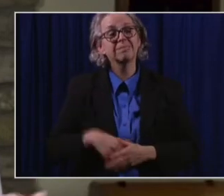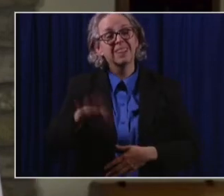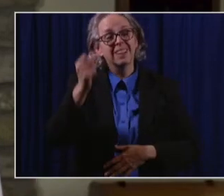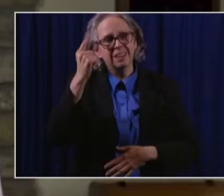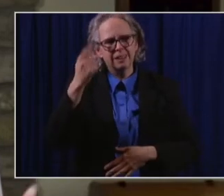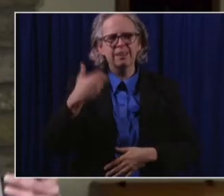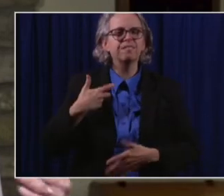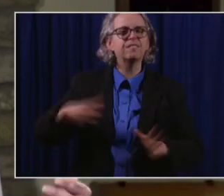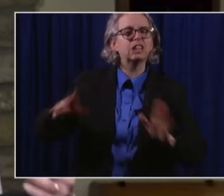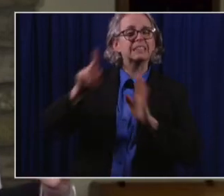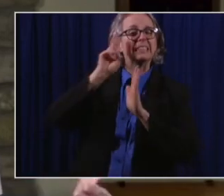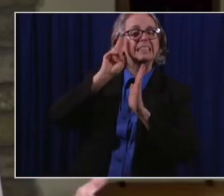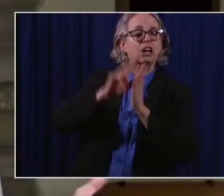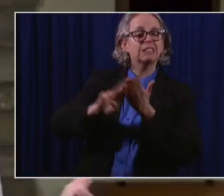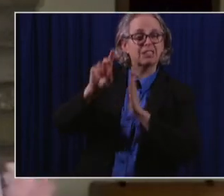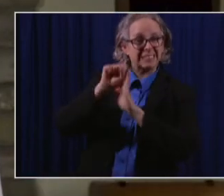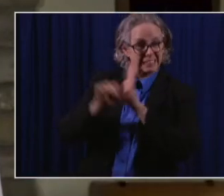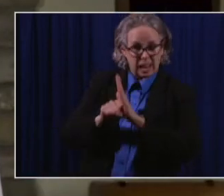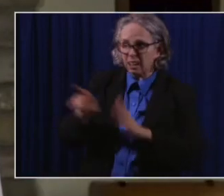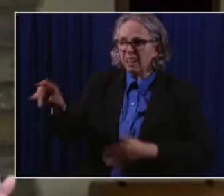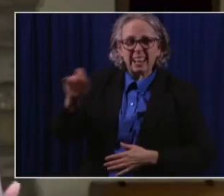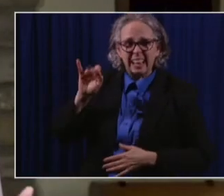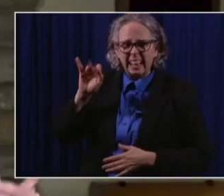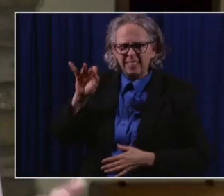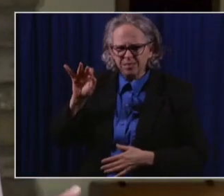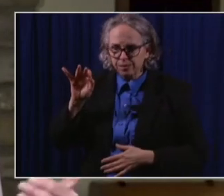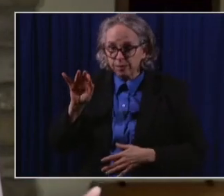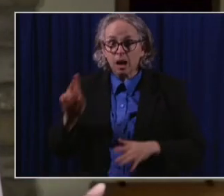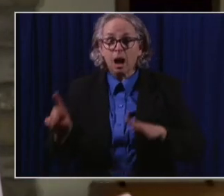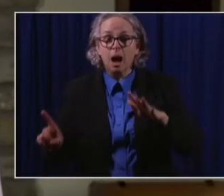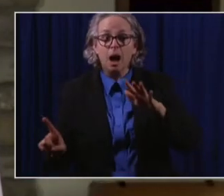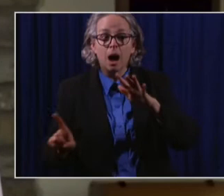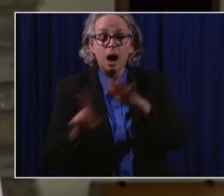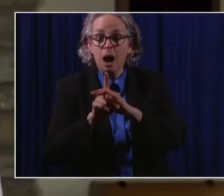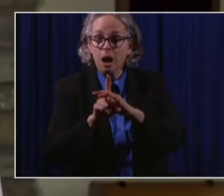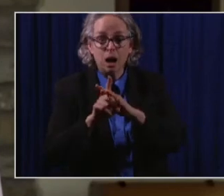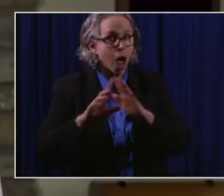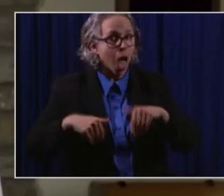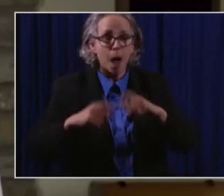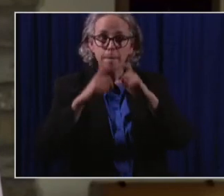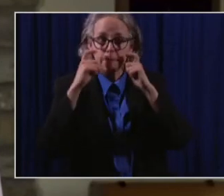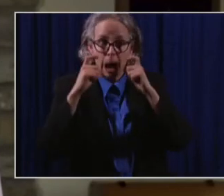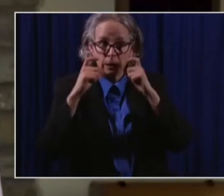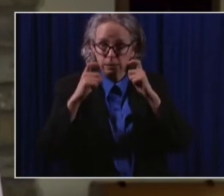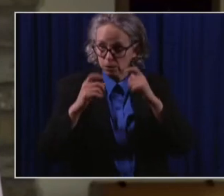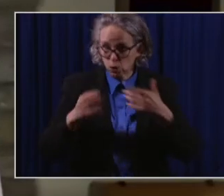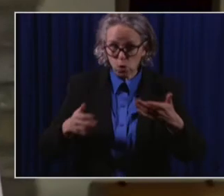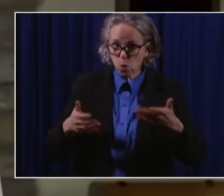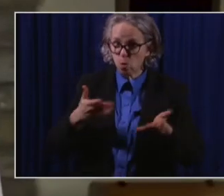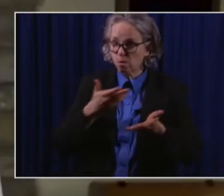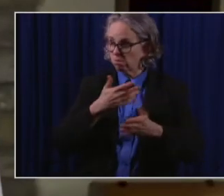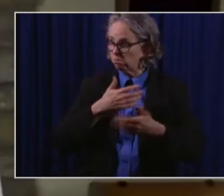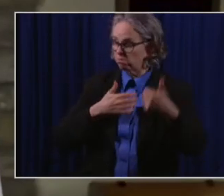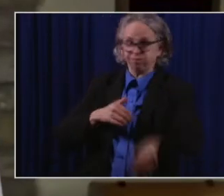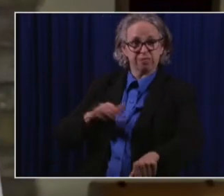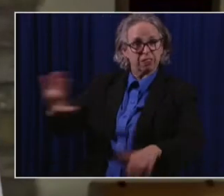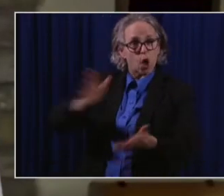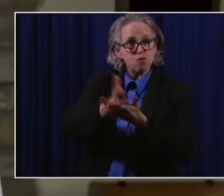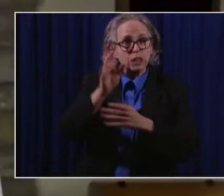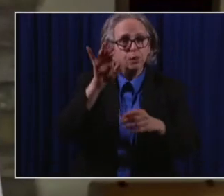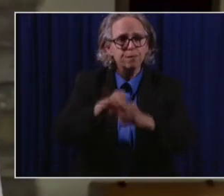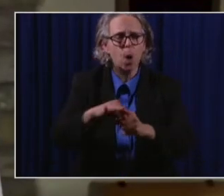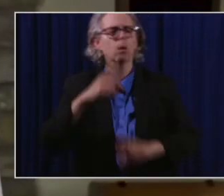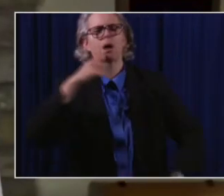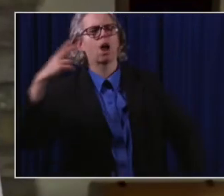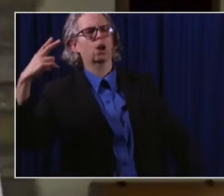vote who would not wear a mask, his answer was, no, we would not deny them the right to vote. And I think, we get